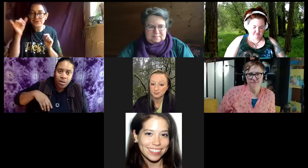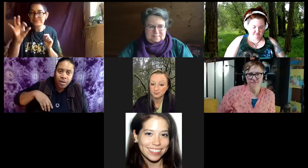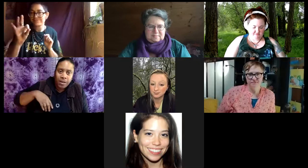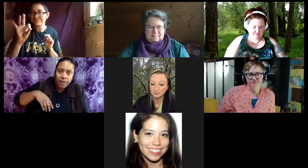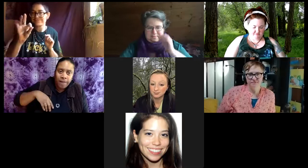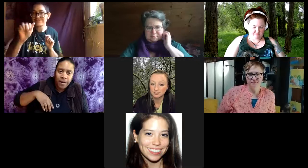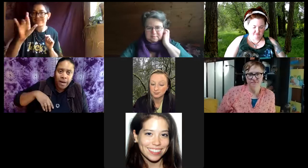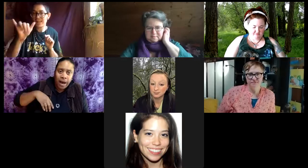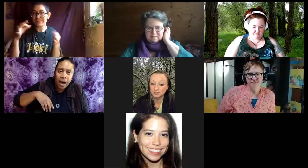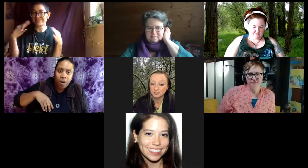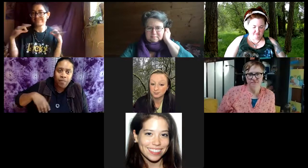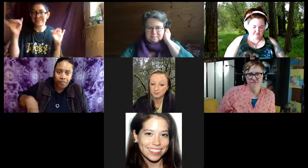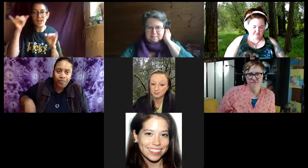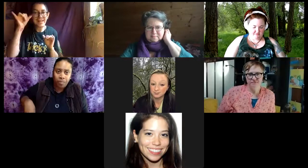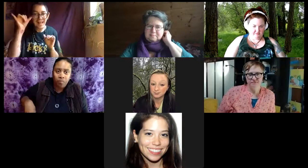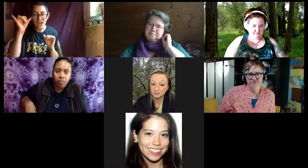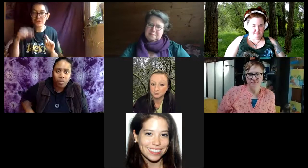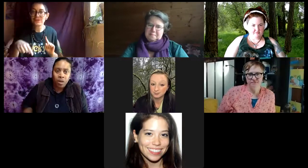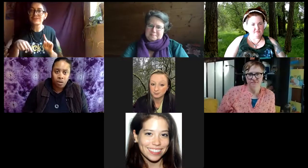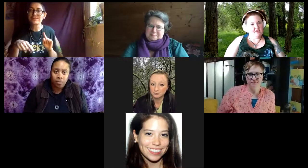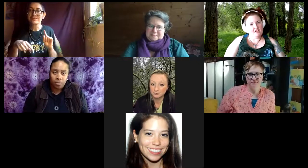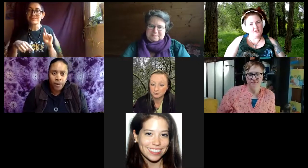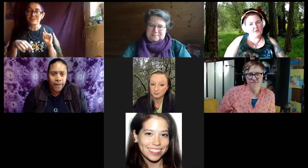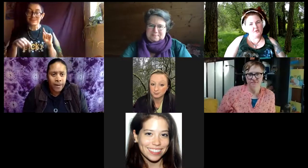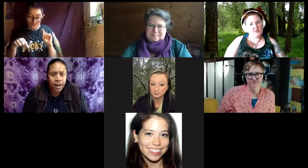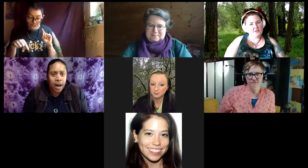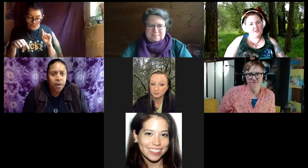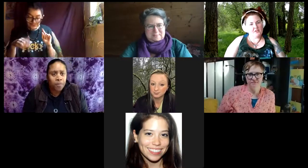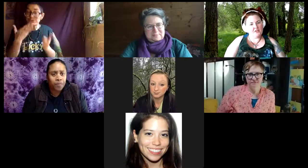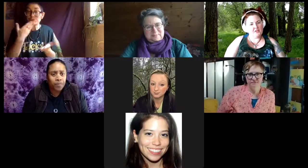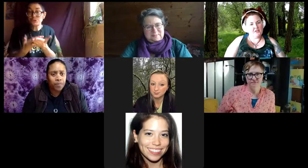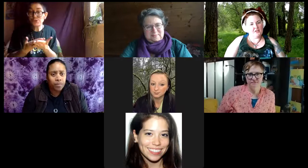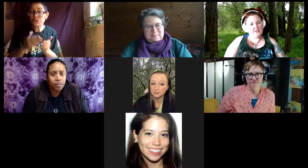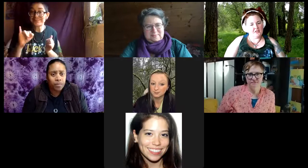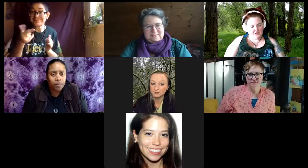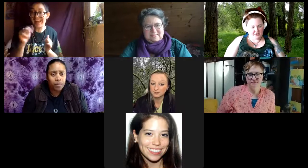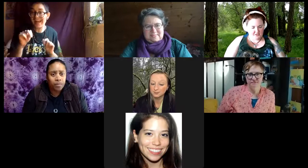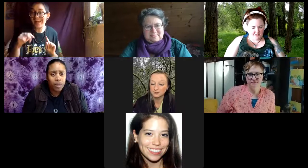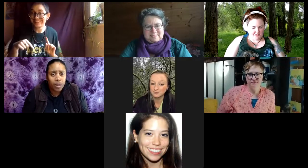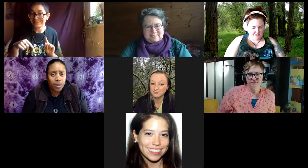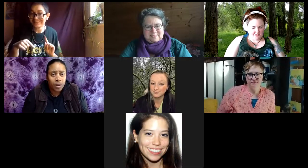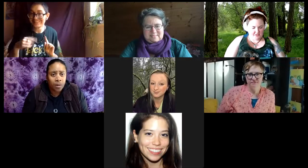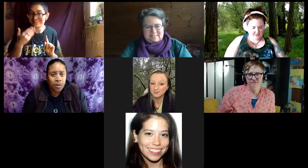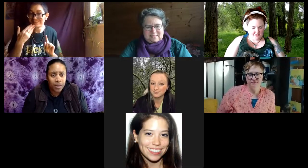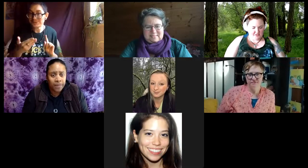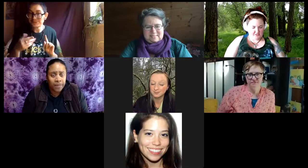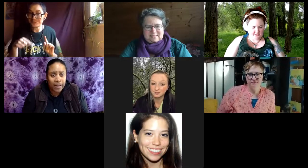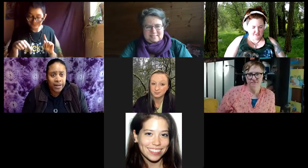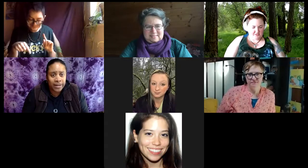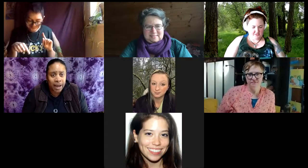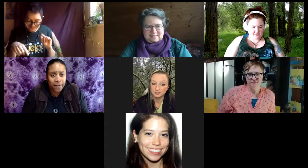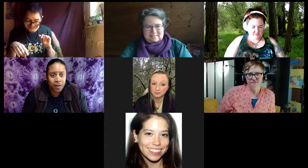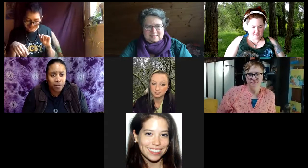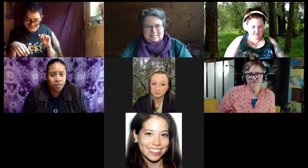and so this is a fairy cow. A fairy cow. And so this is a very